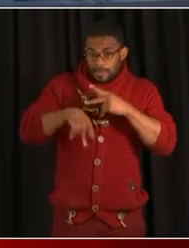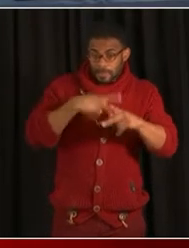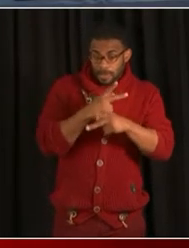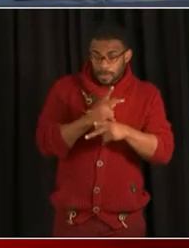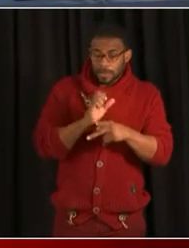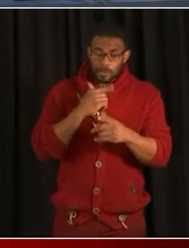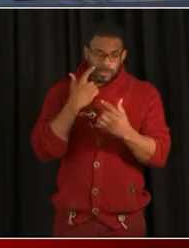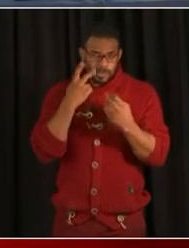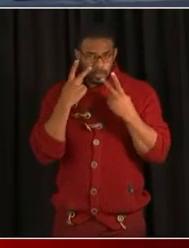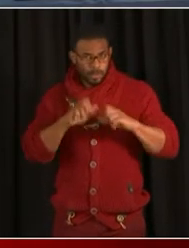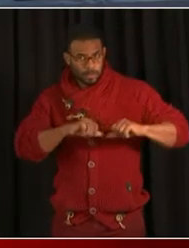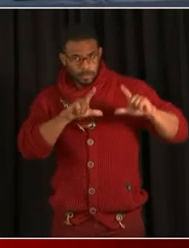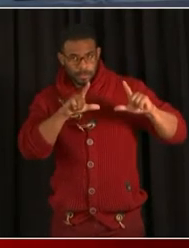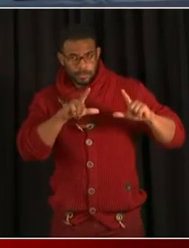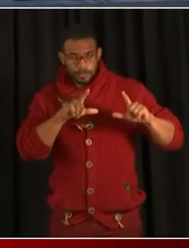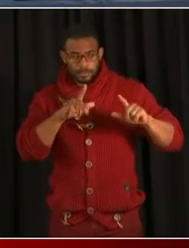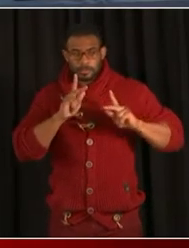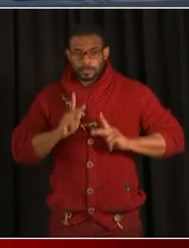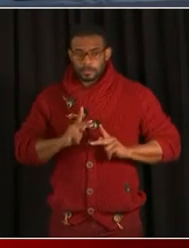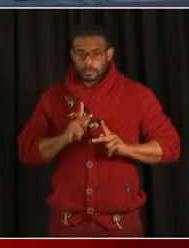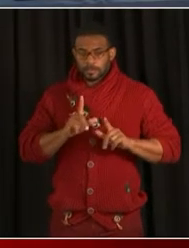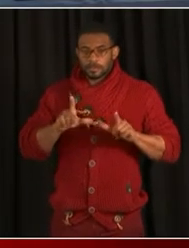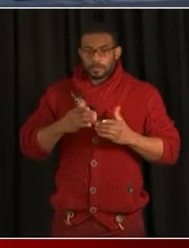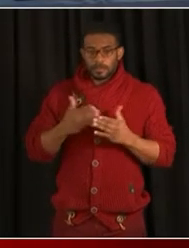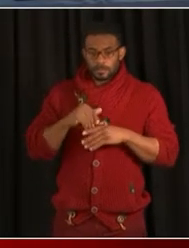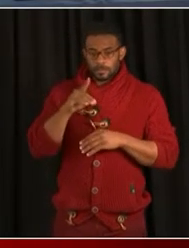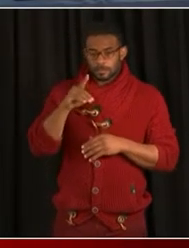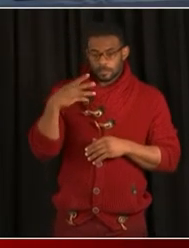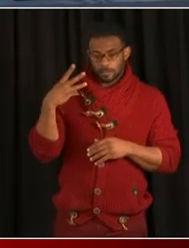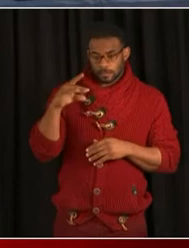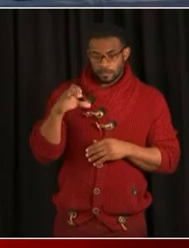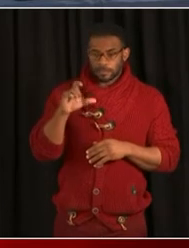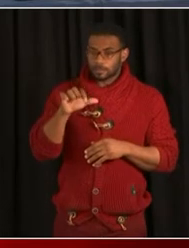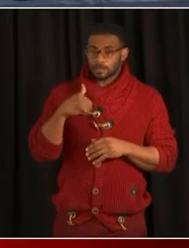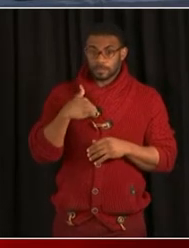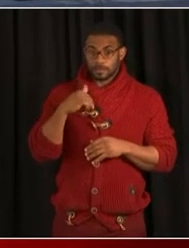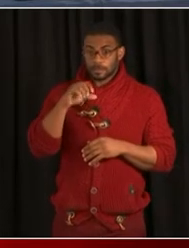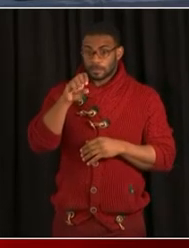types that you just saw, physically located here in DC,